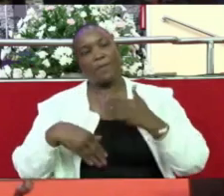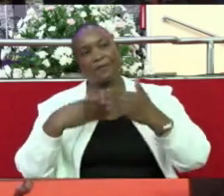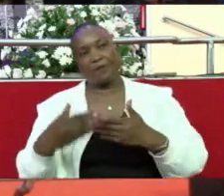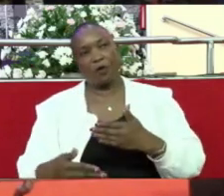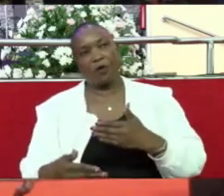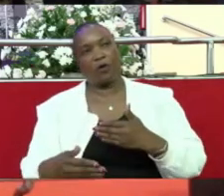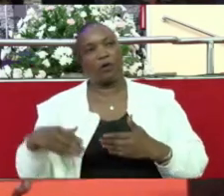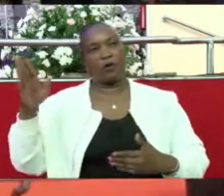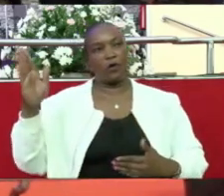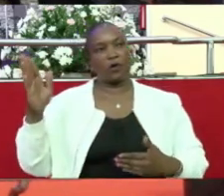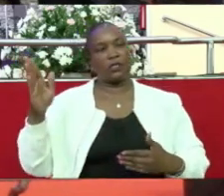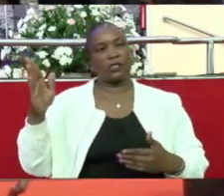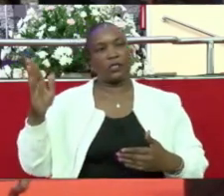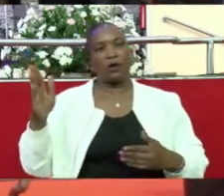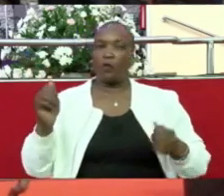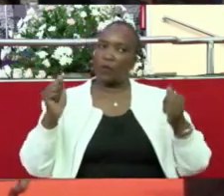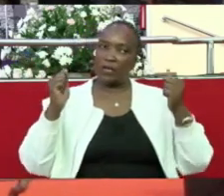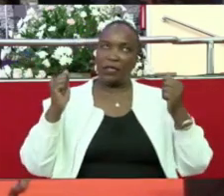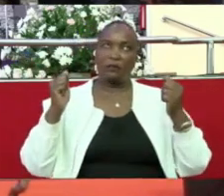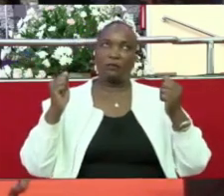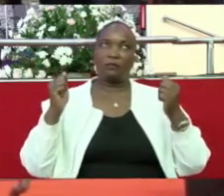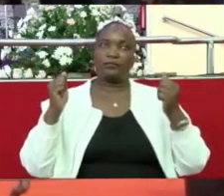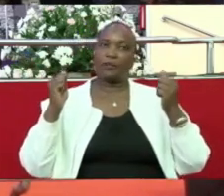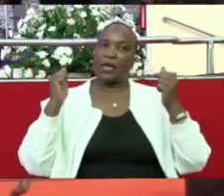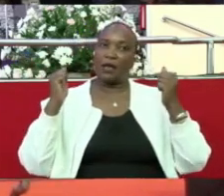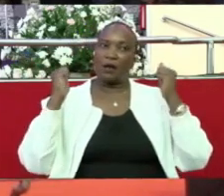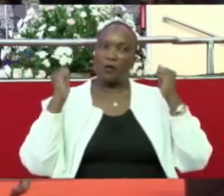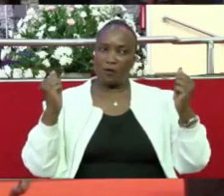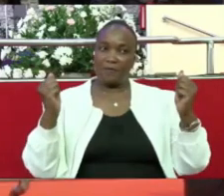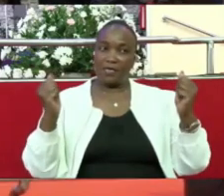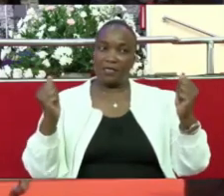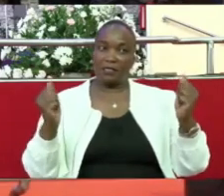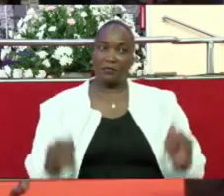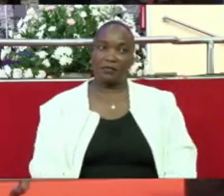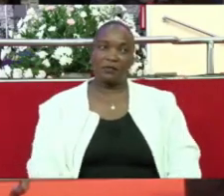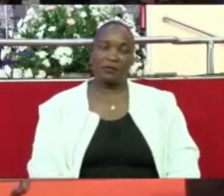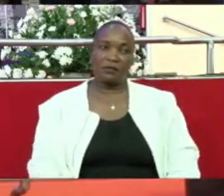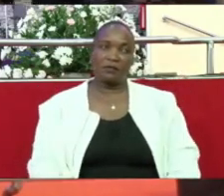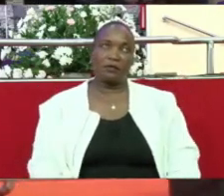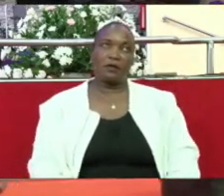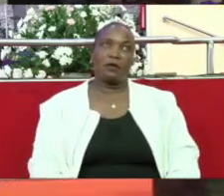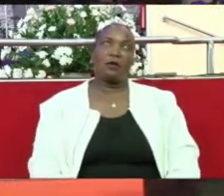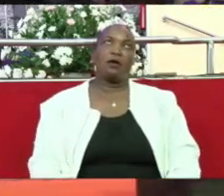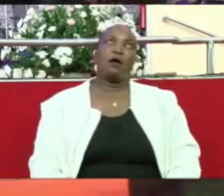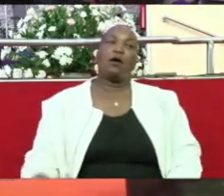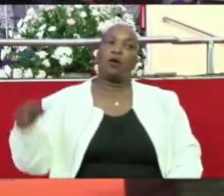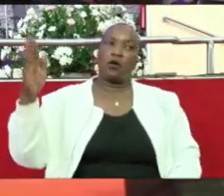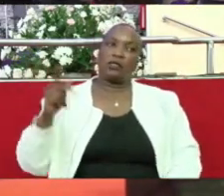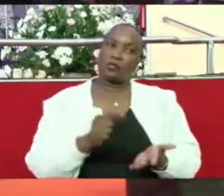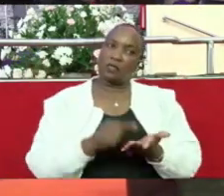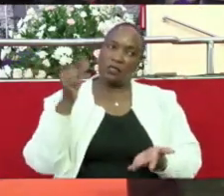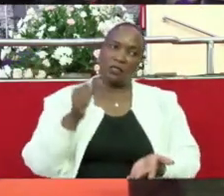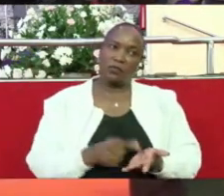kwamba tukaweze kupata rehema. And find grace to help us in our time of need. Na neema ya kutusaidia